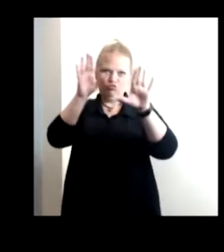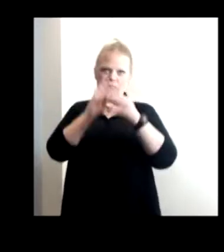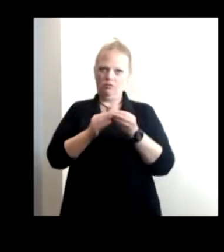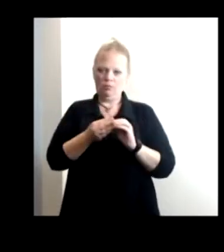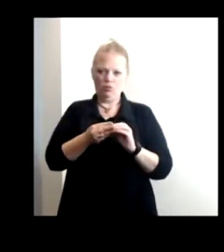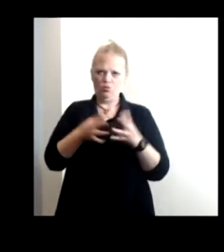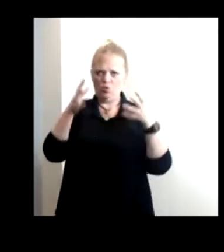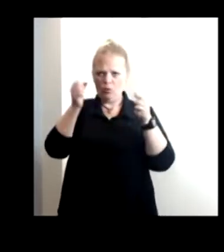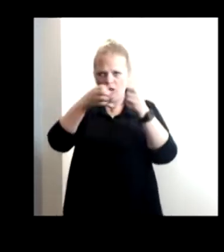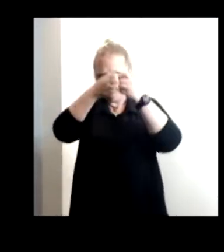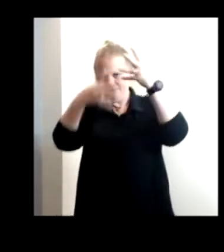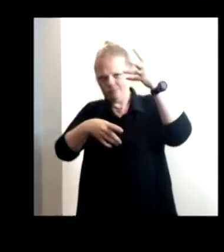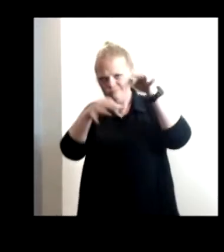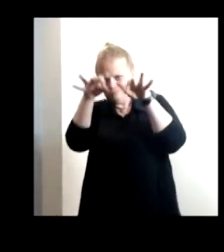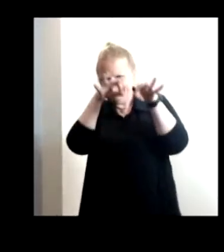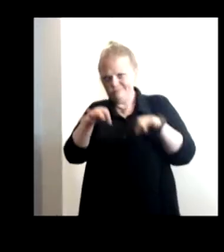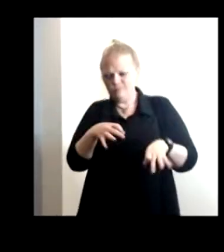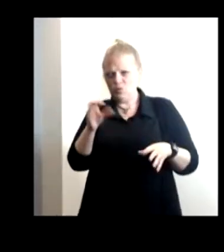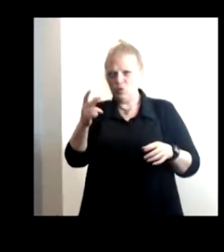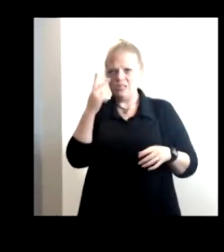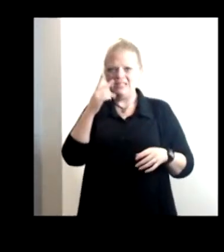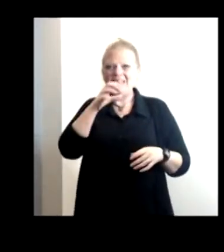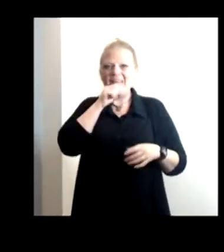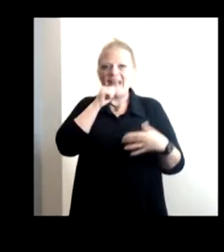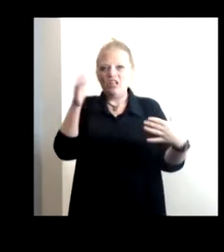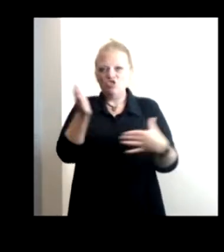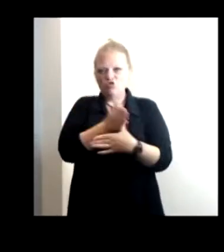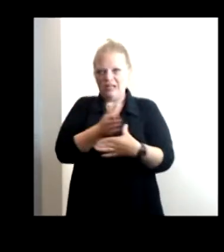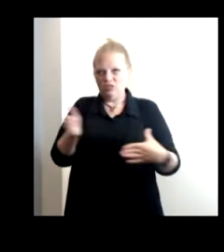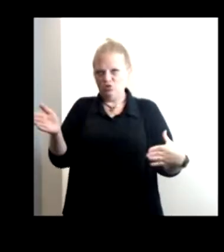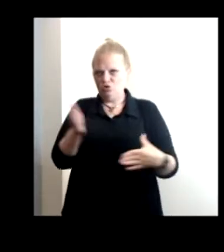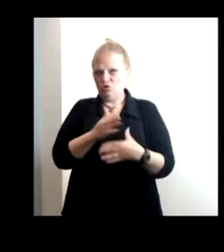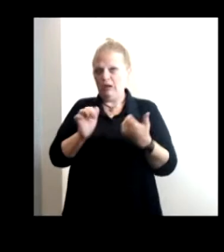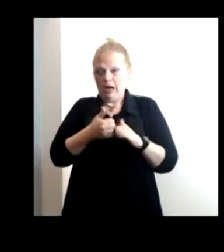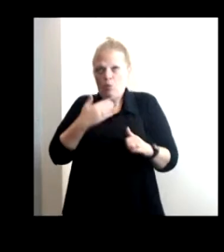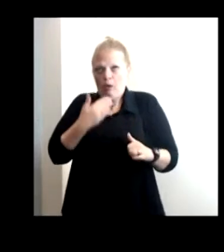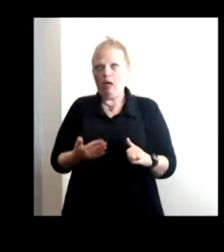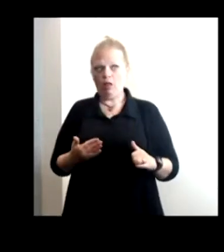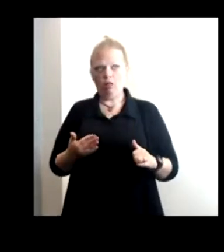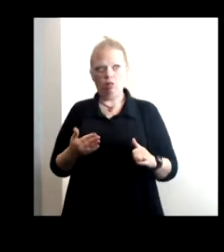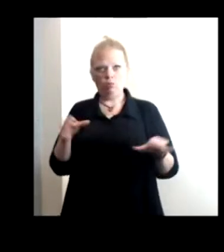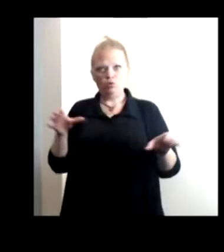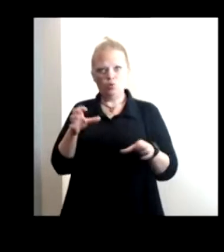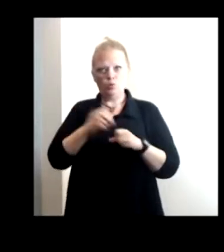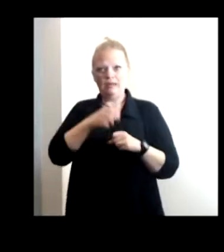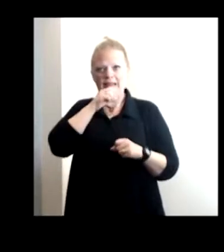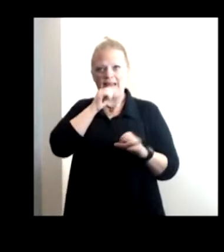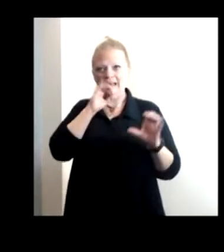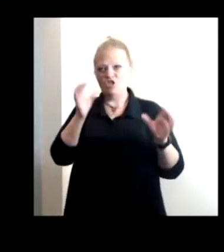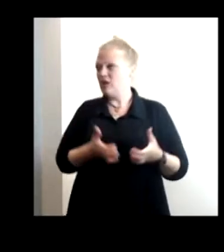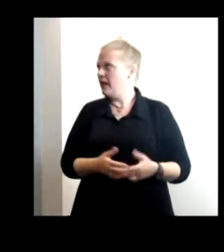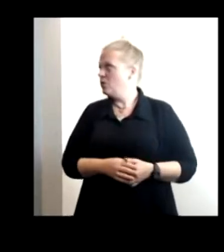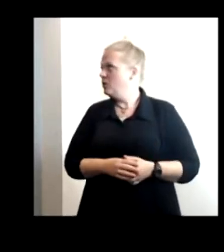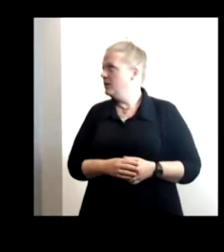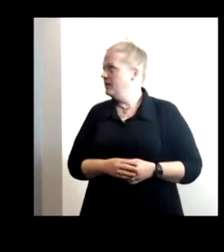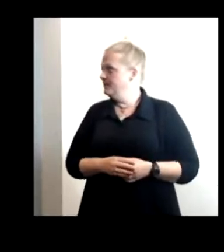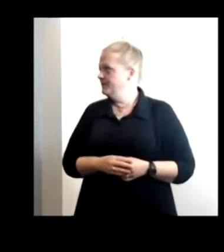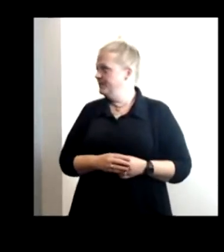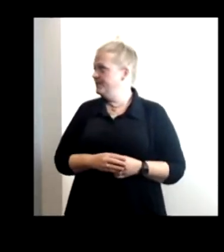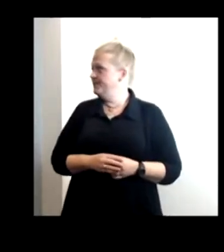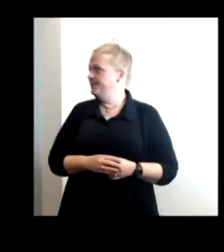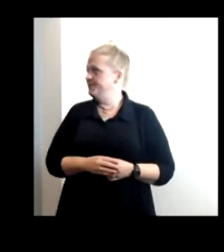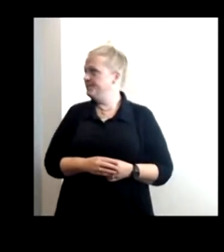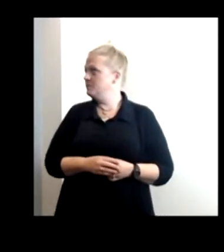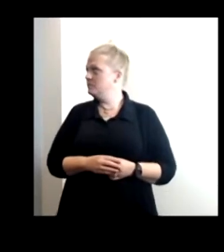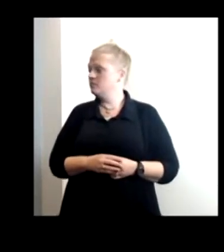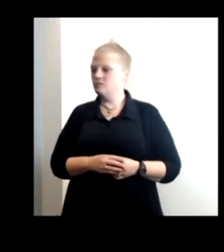it down so you saw it on an age range and how well we're doing in some age categories. This is the Erie